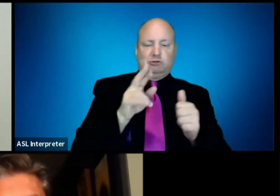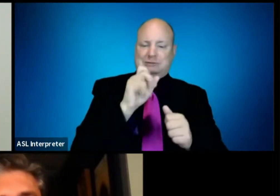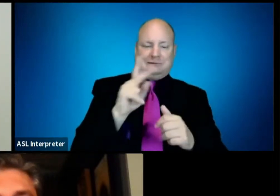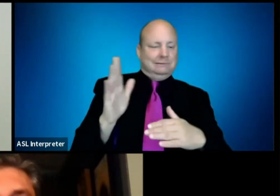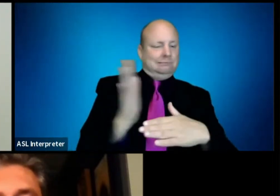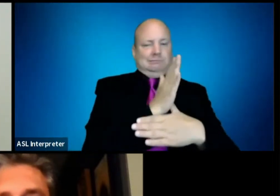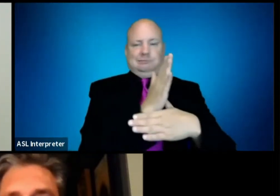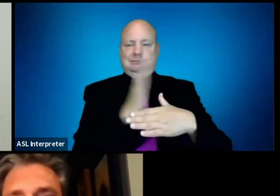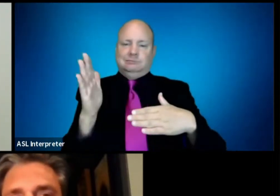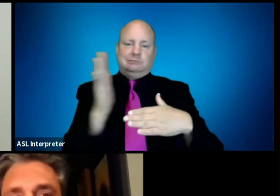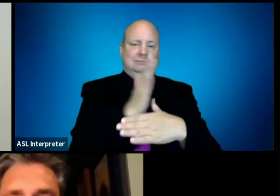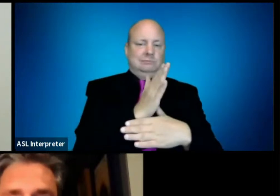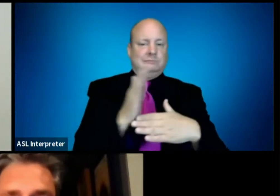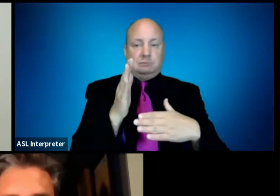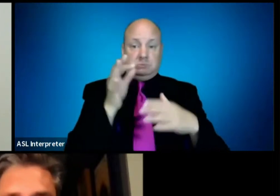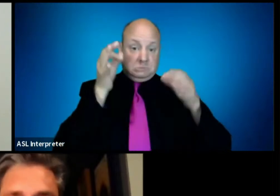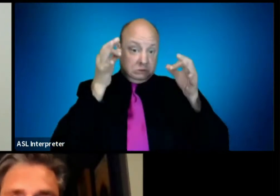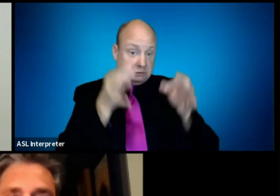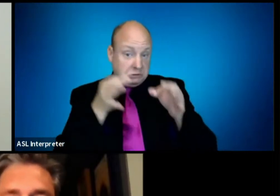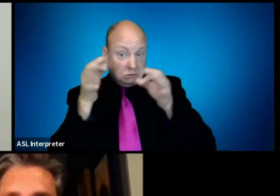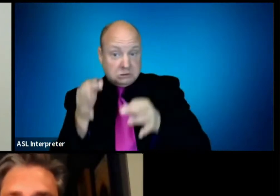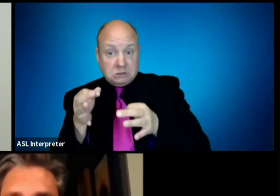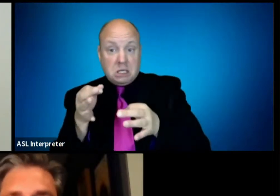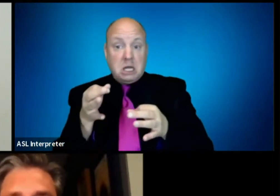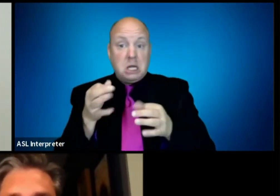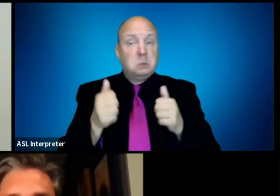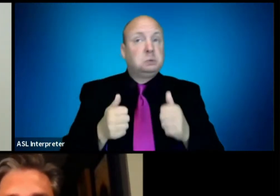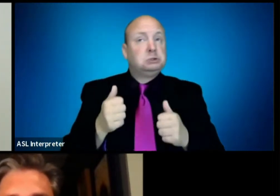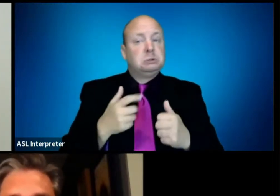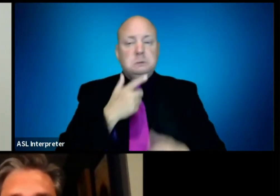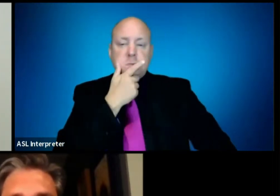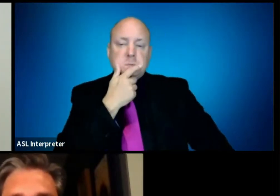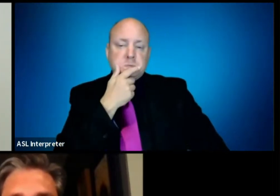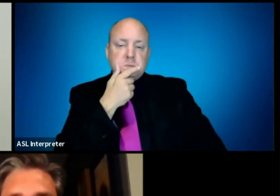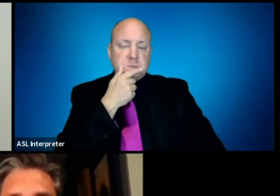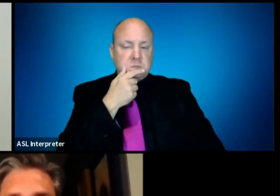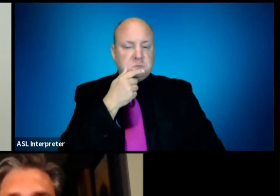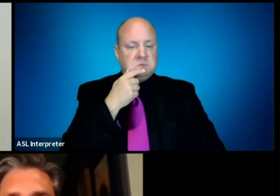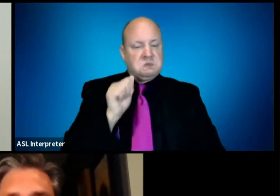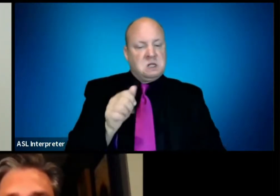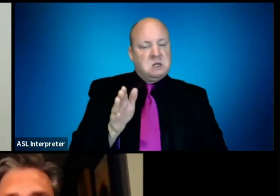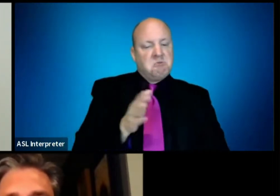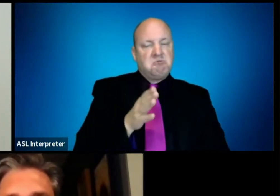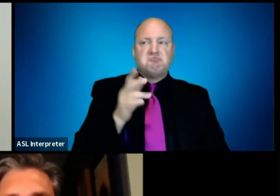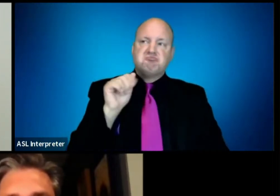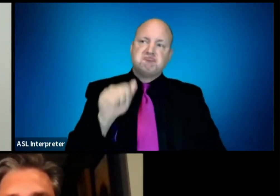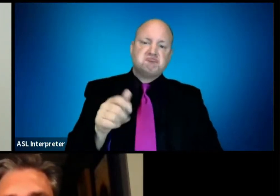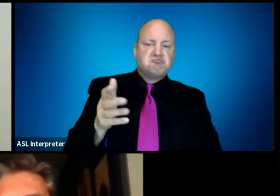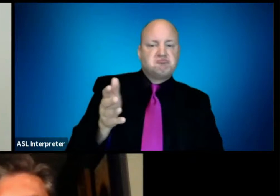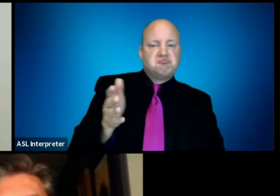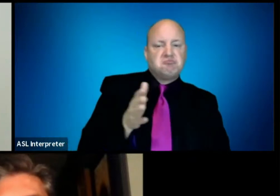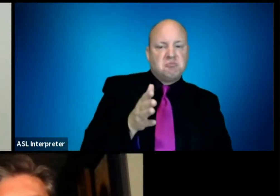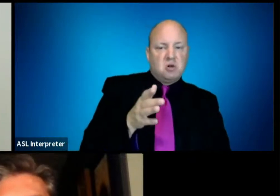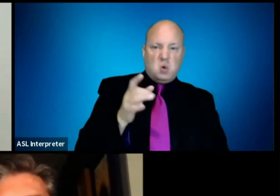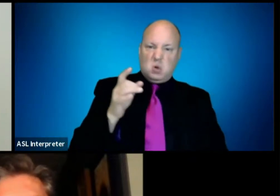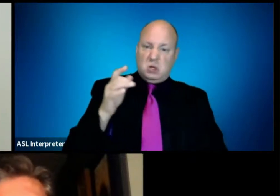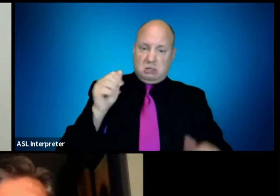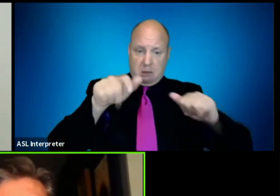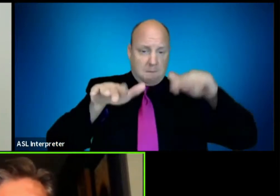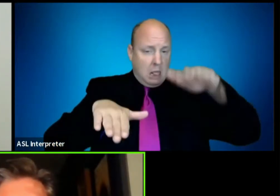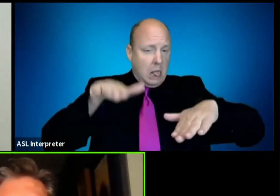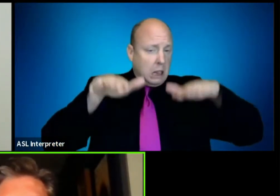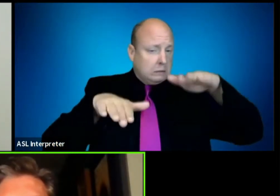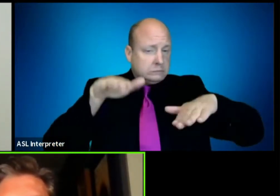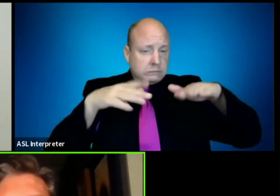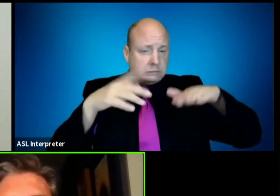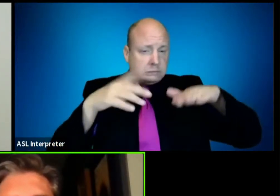to err on the side of safety, or is it well balanced, do you think? I think